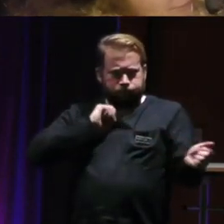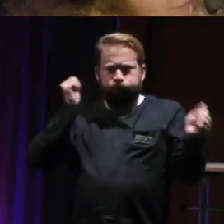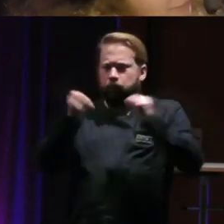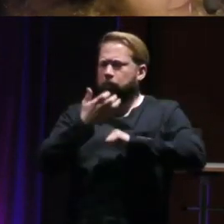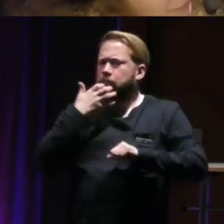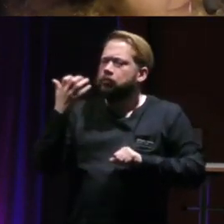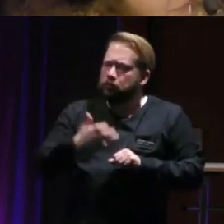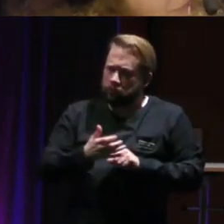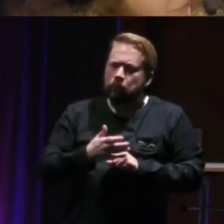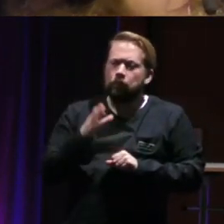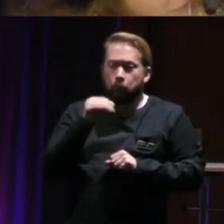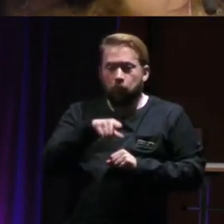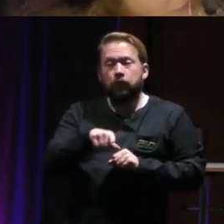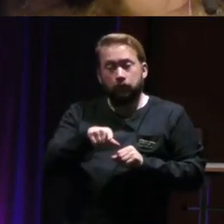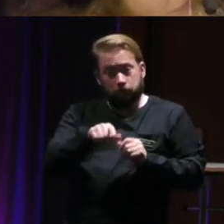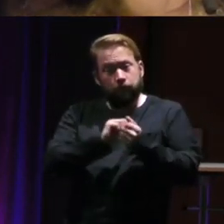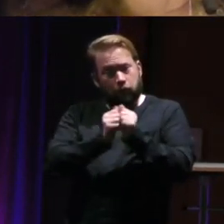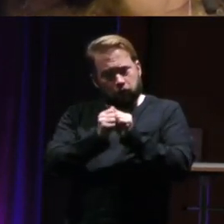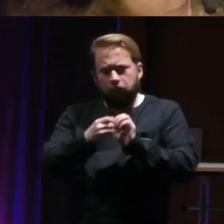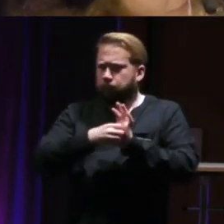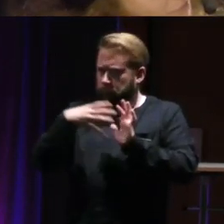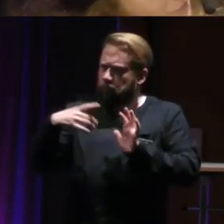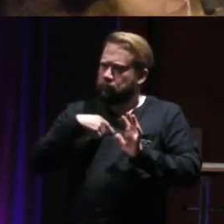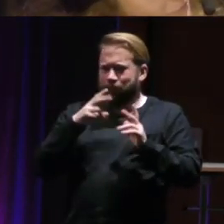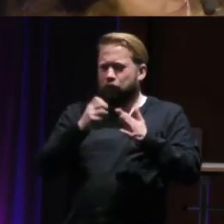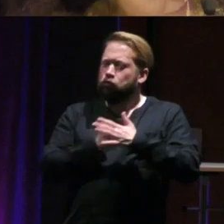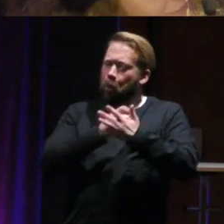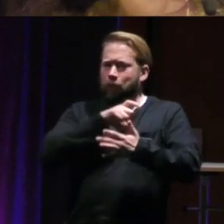And we were just,